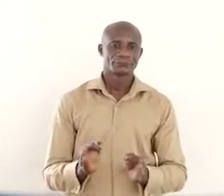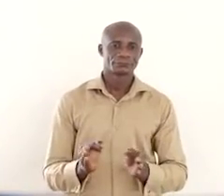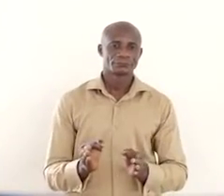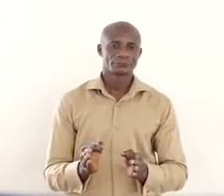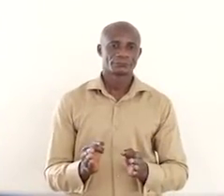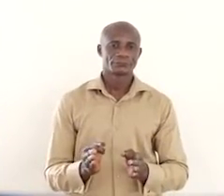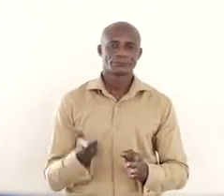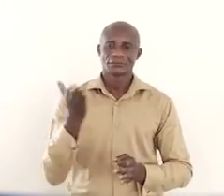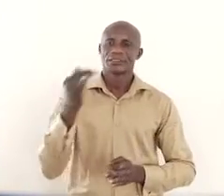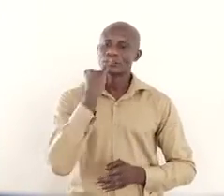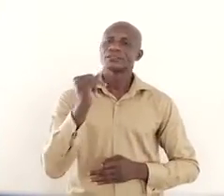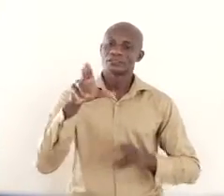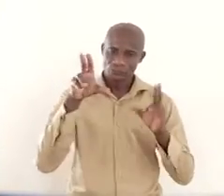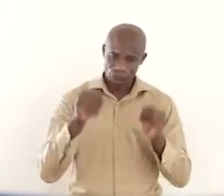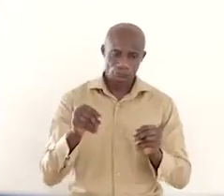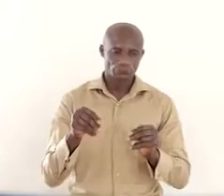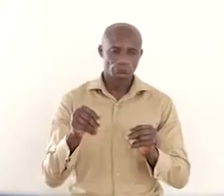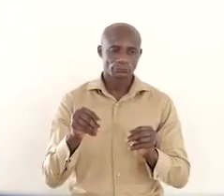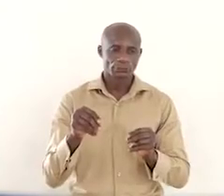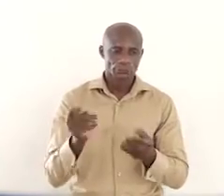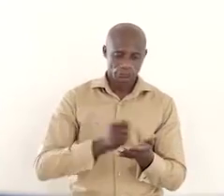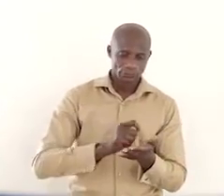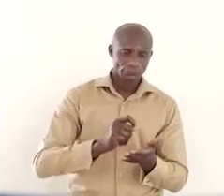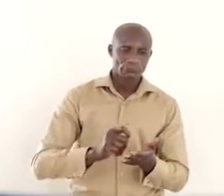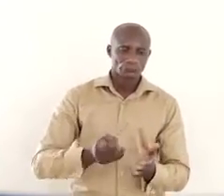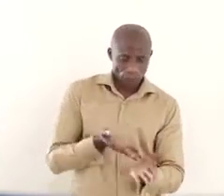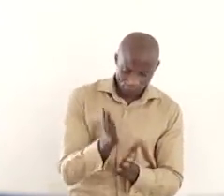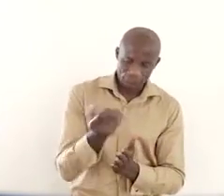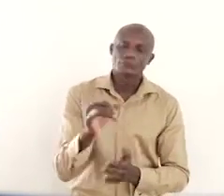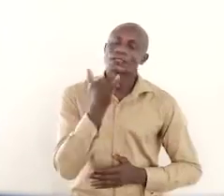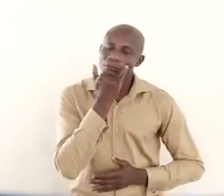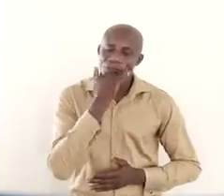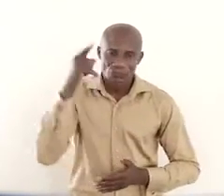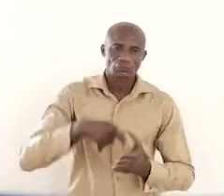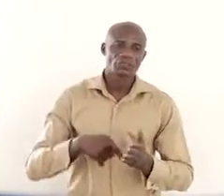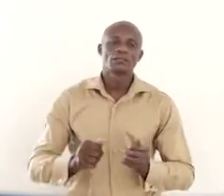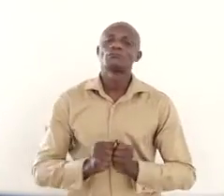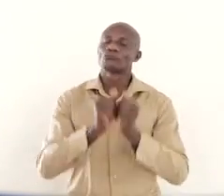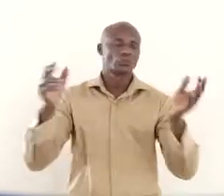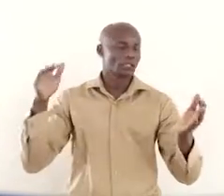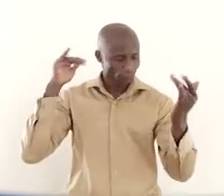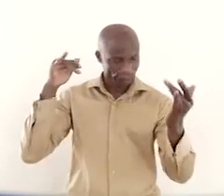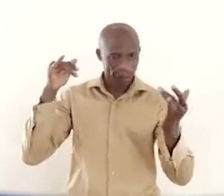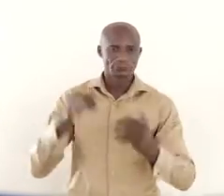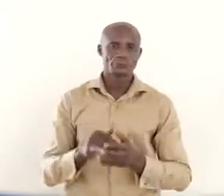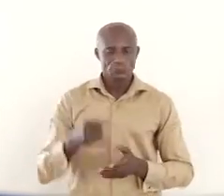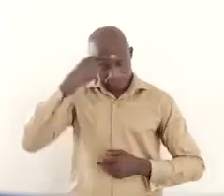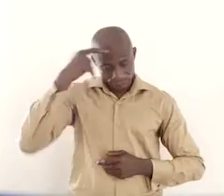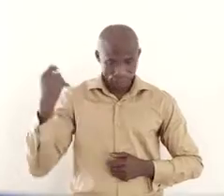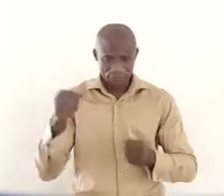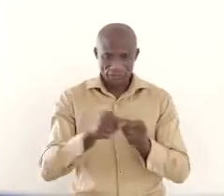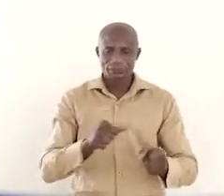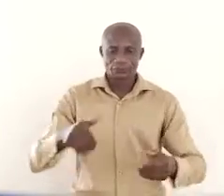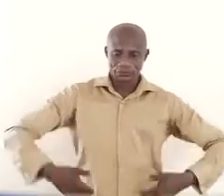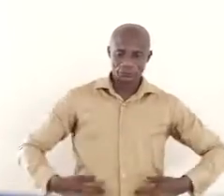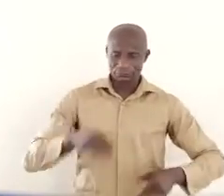If there is no righting of the wrong, what a hopeless life.